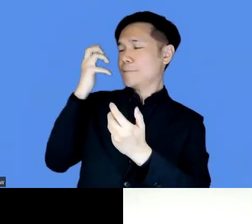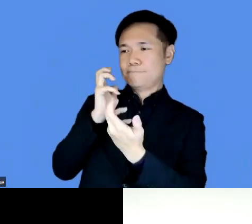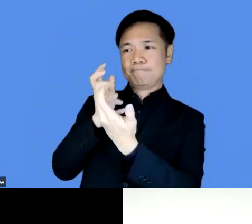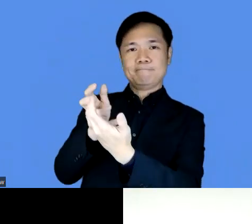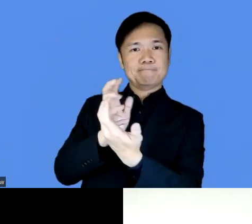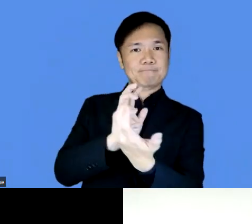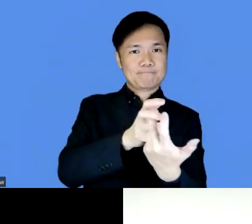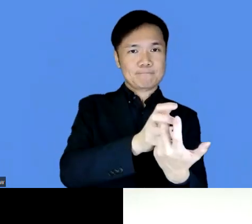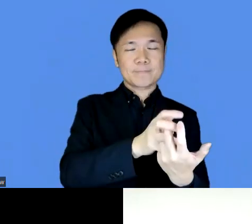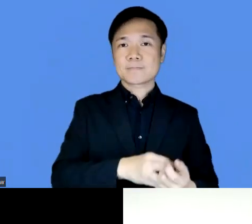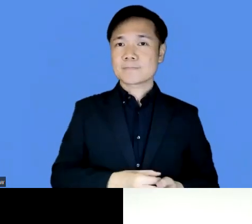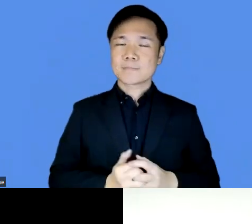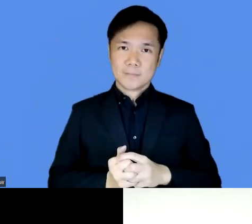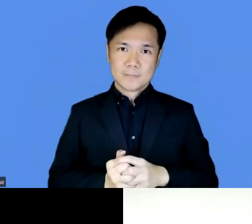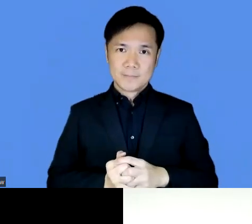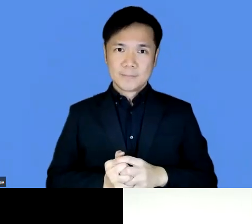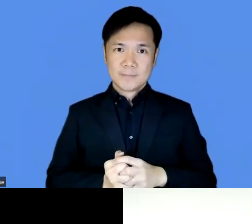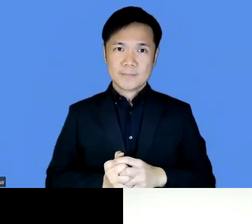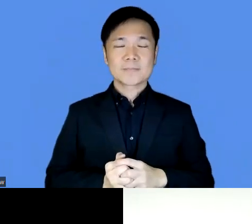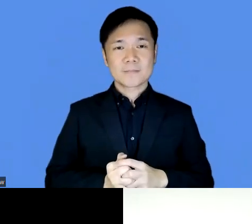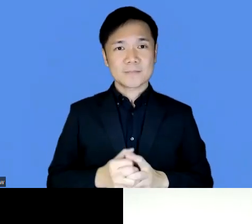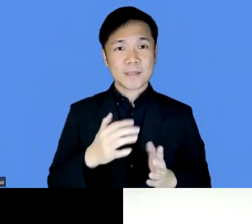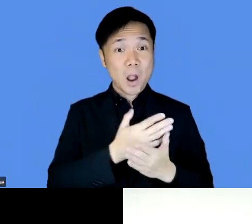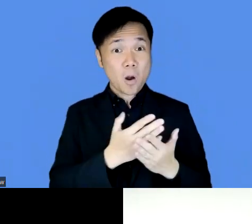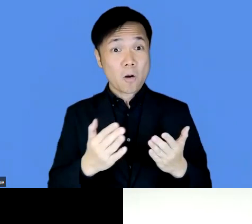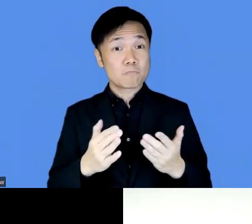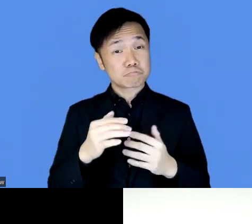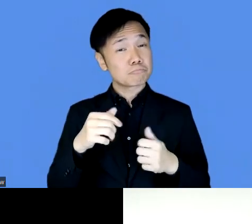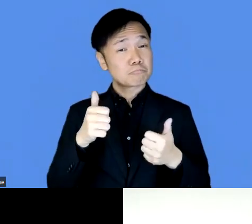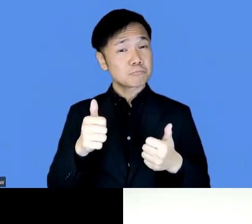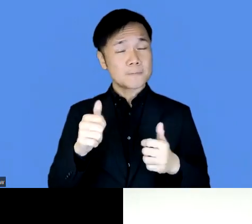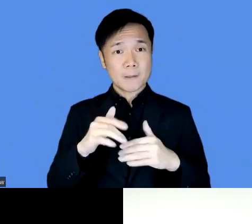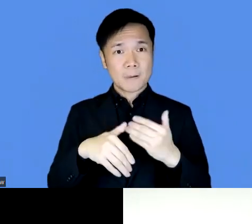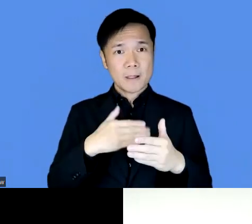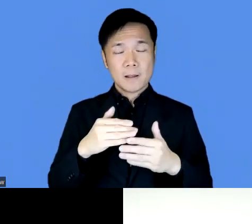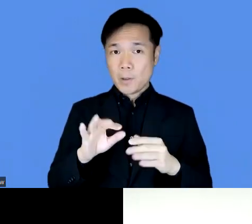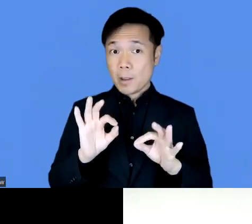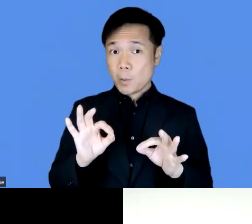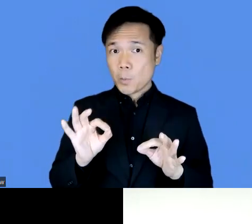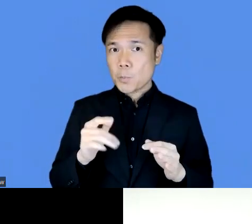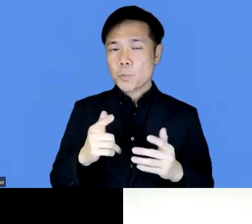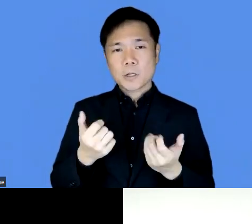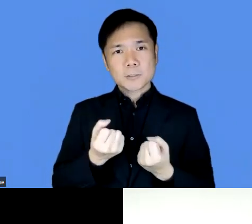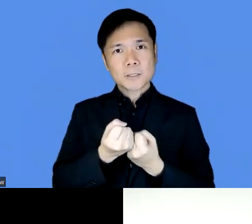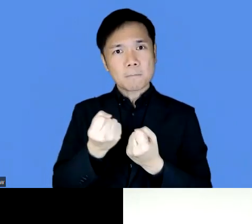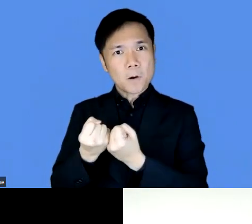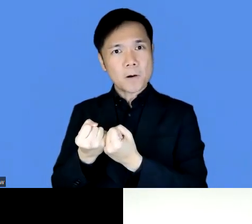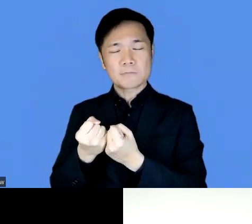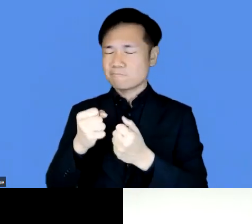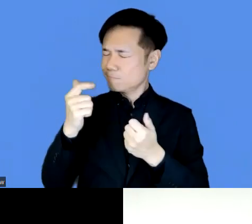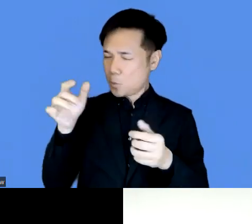more accurate way. And this also helps us to provide more support and more